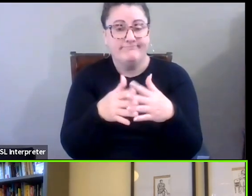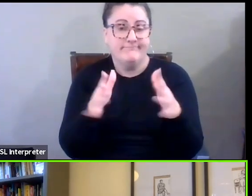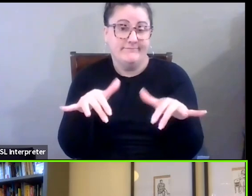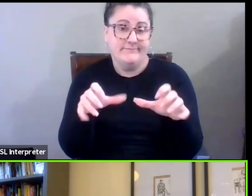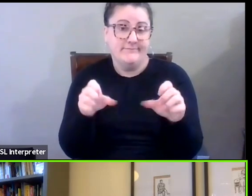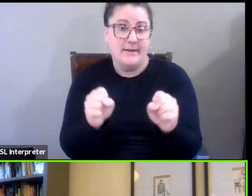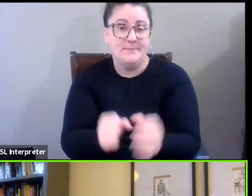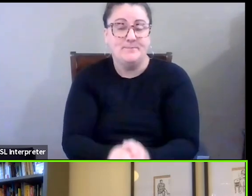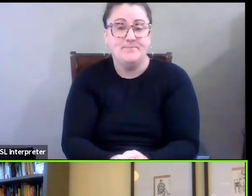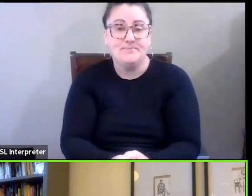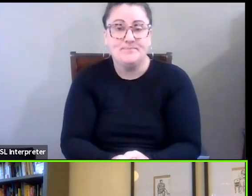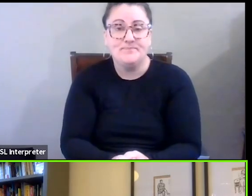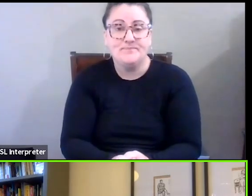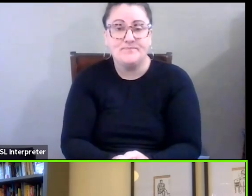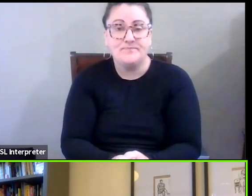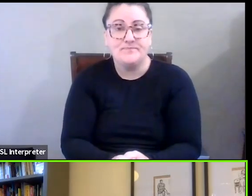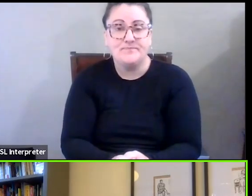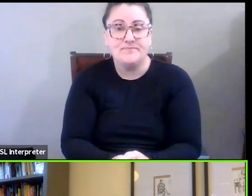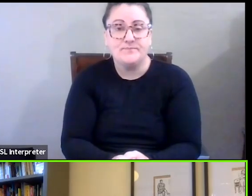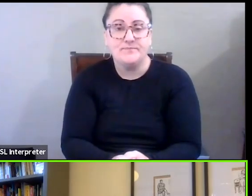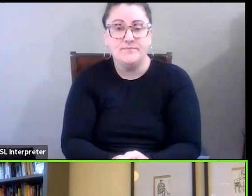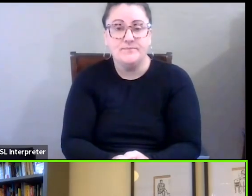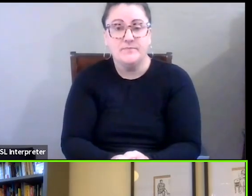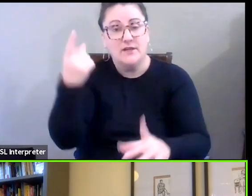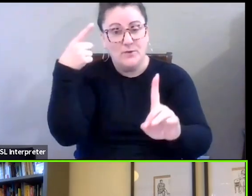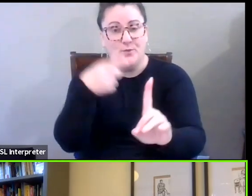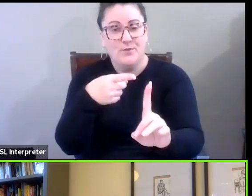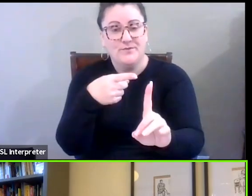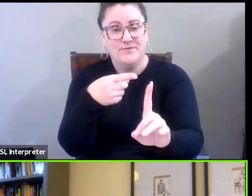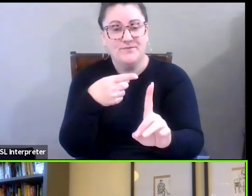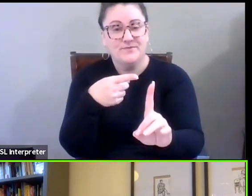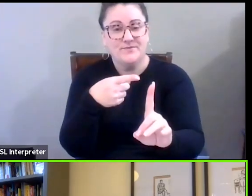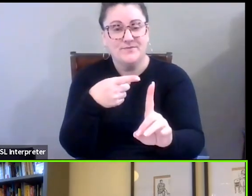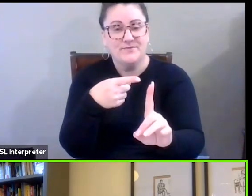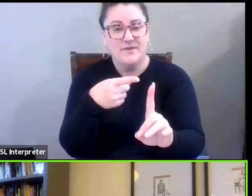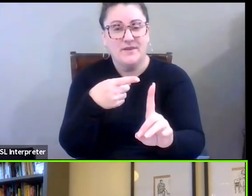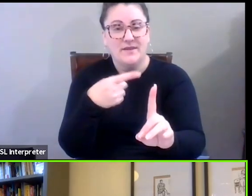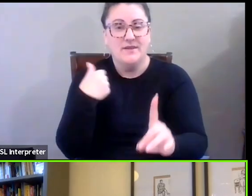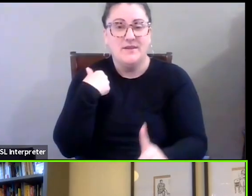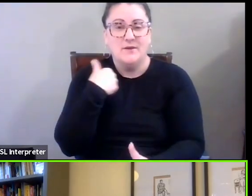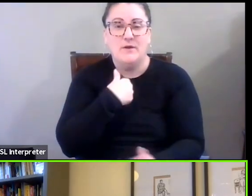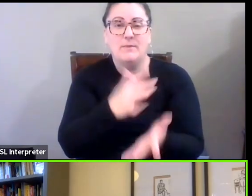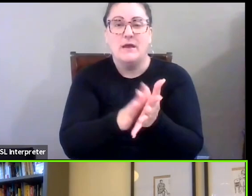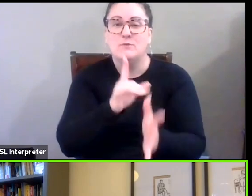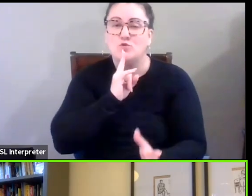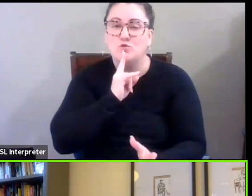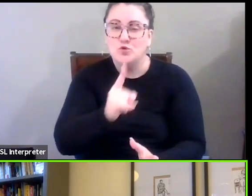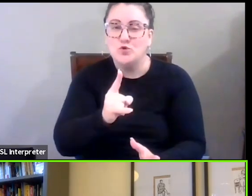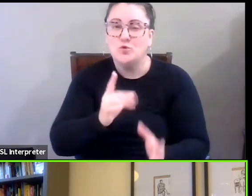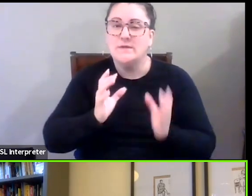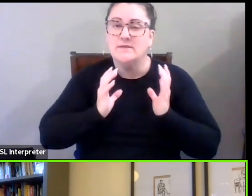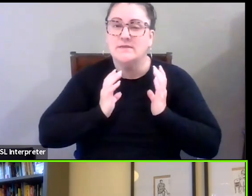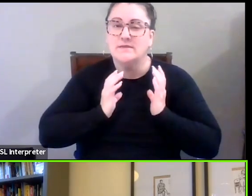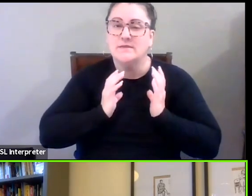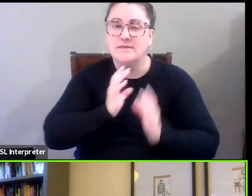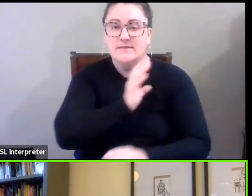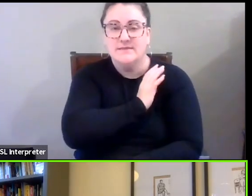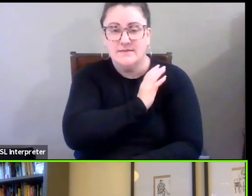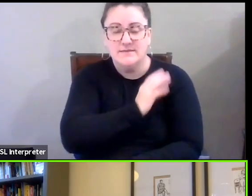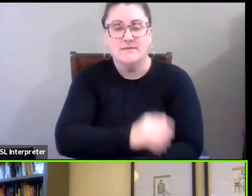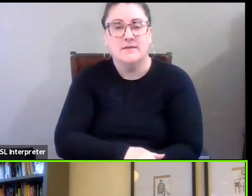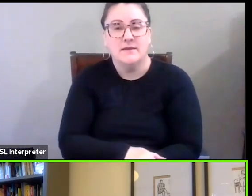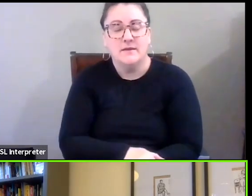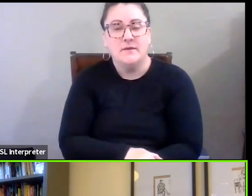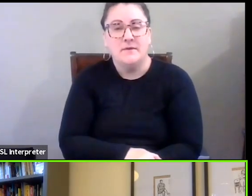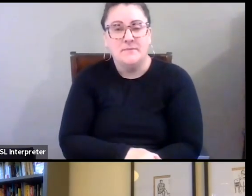I think it, that's when we'll become mm-hmm. true citizens, mm-hmm. you know?